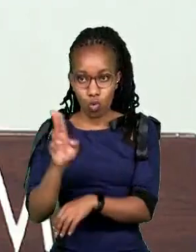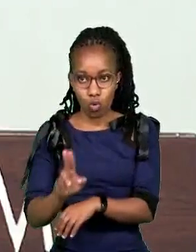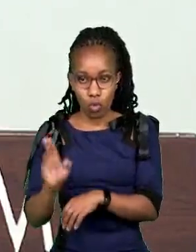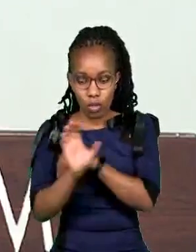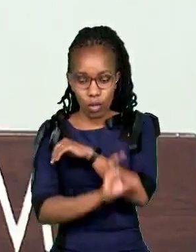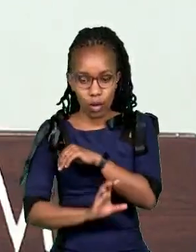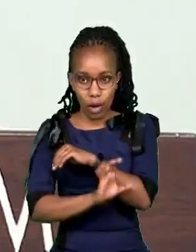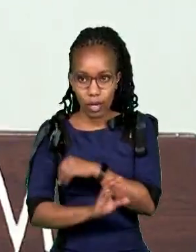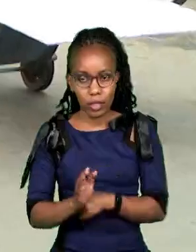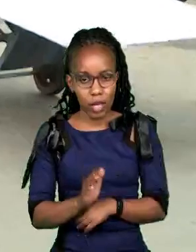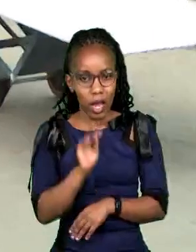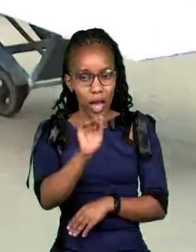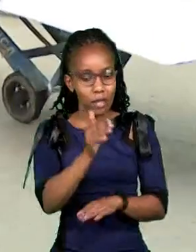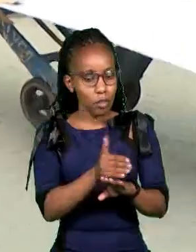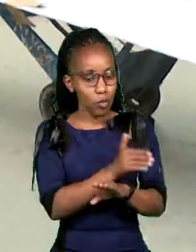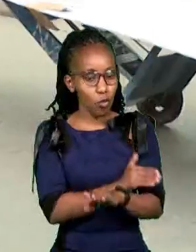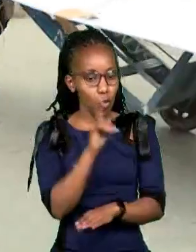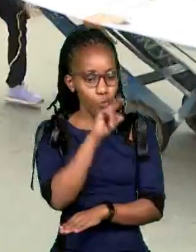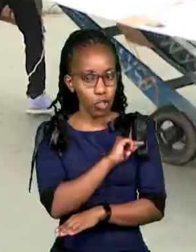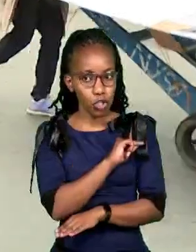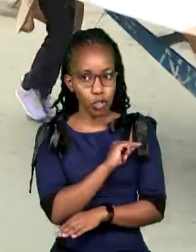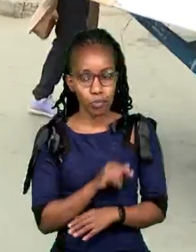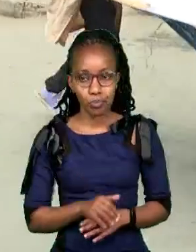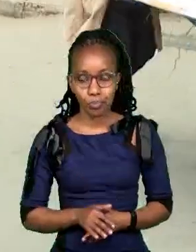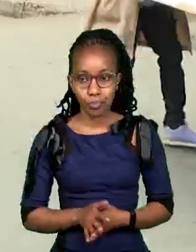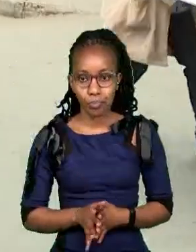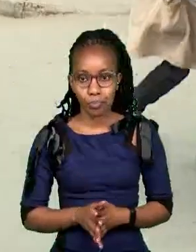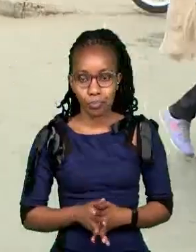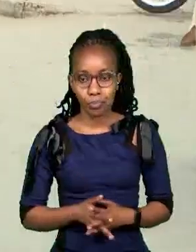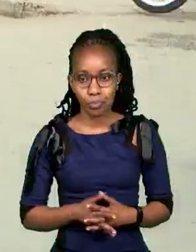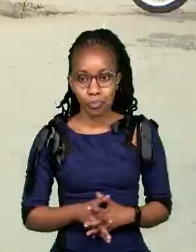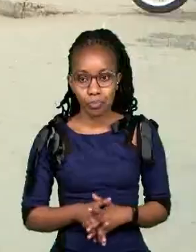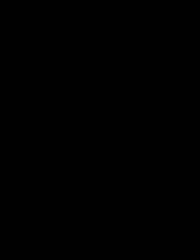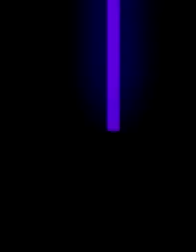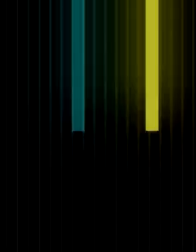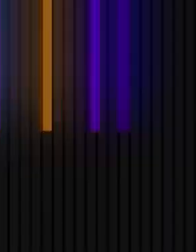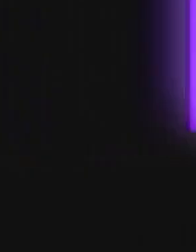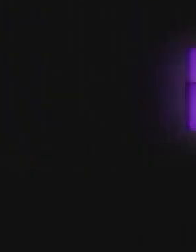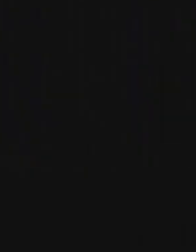have asked this question before. Robert Ouma, Switch TV, Nairobi.